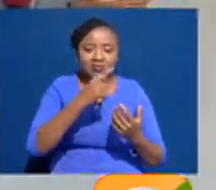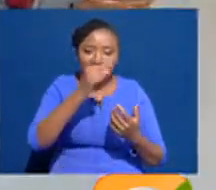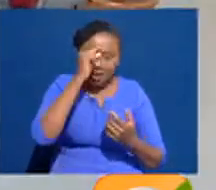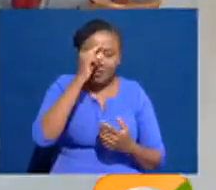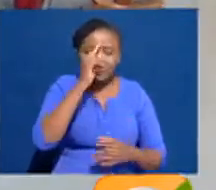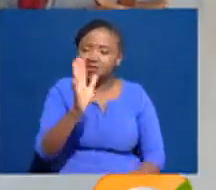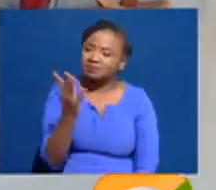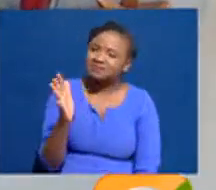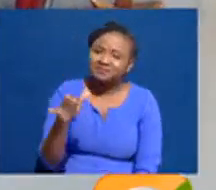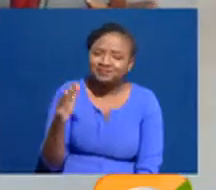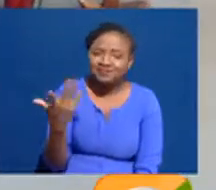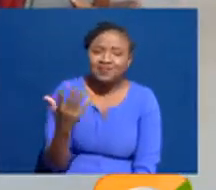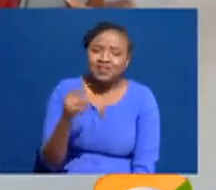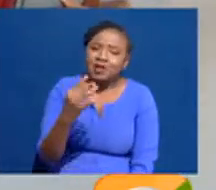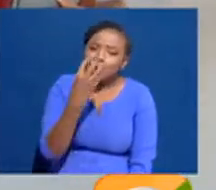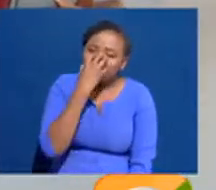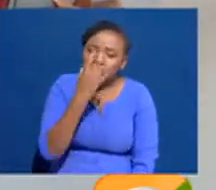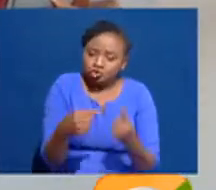Let's face it. He won the elections.